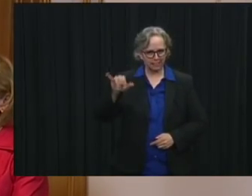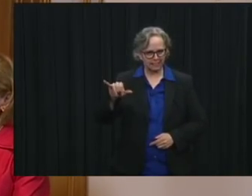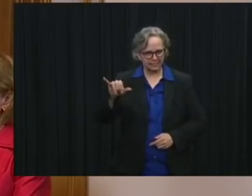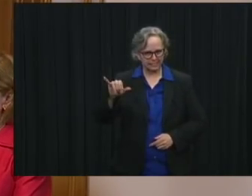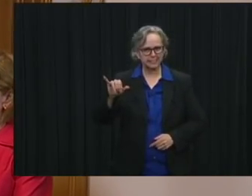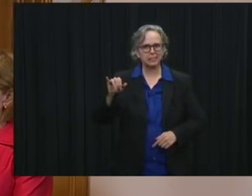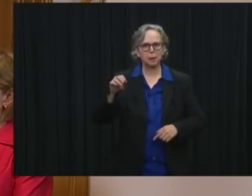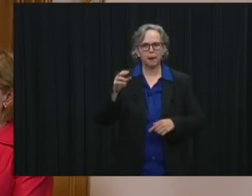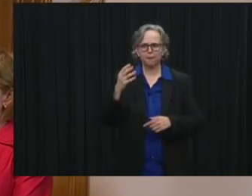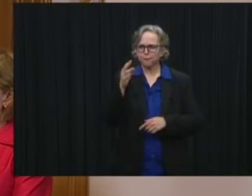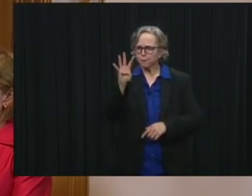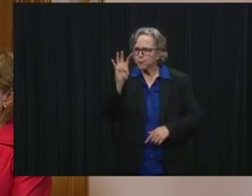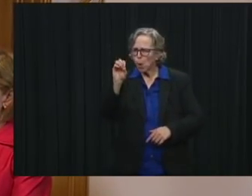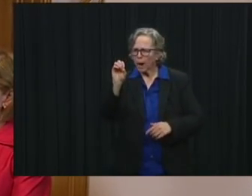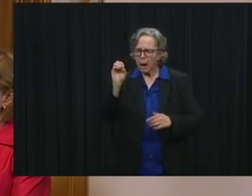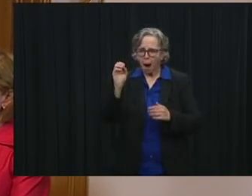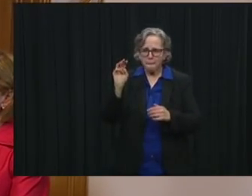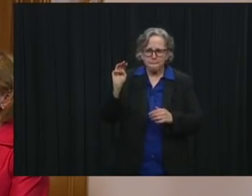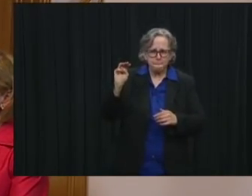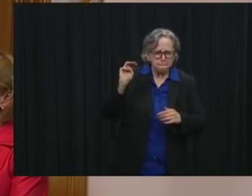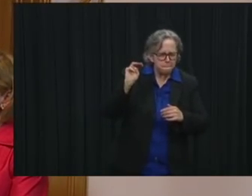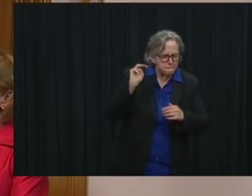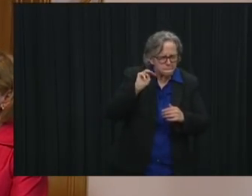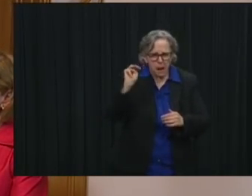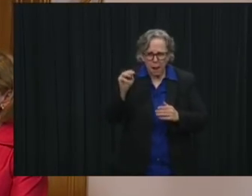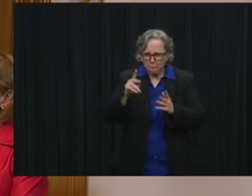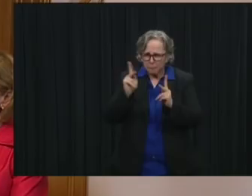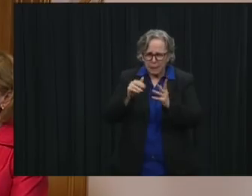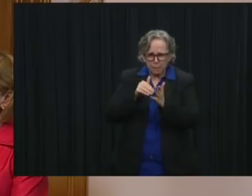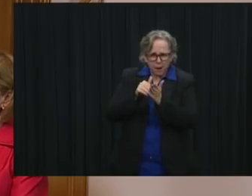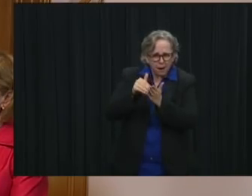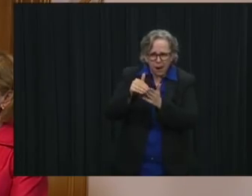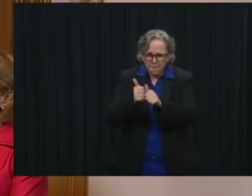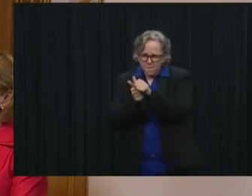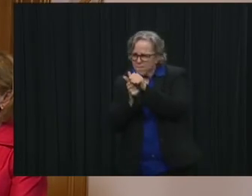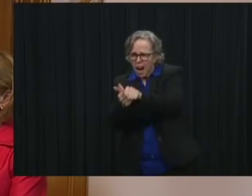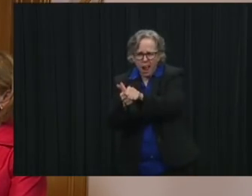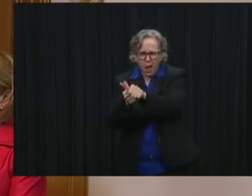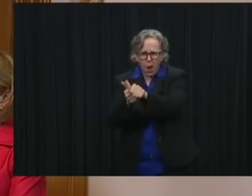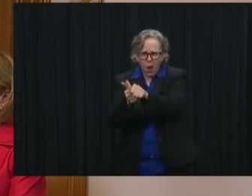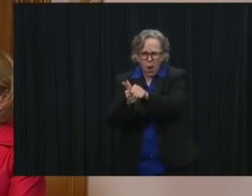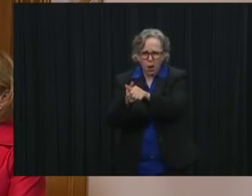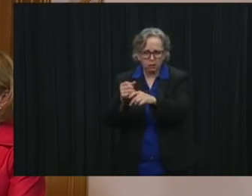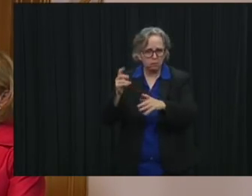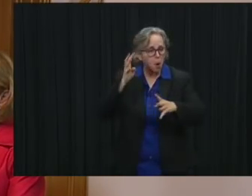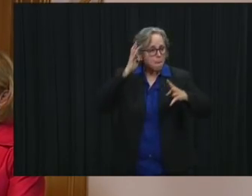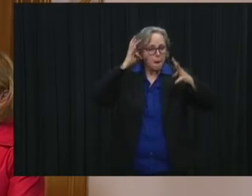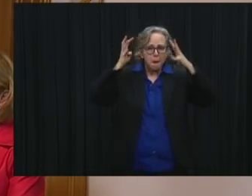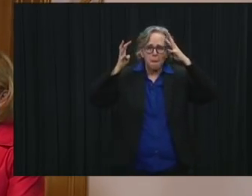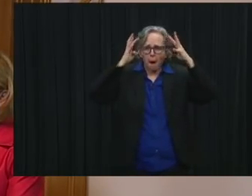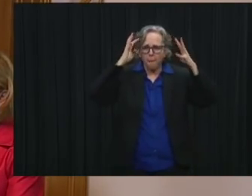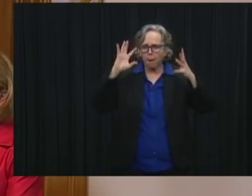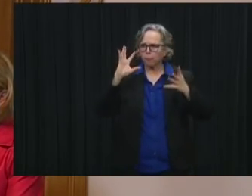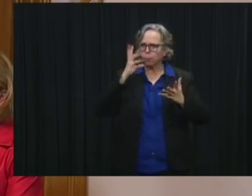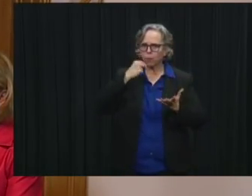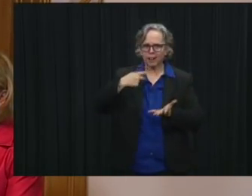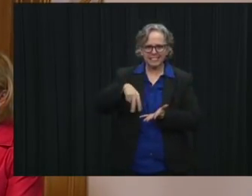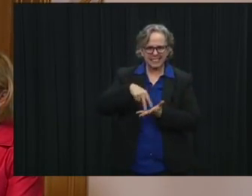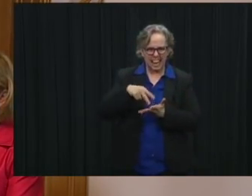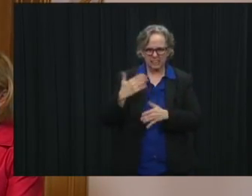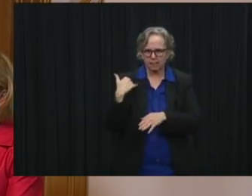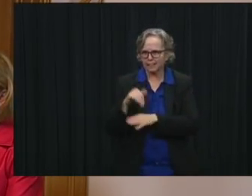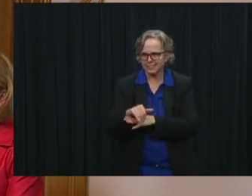anyone on TikTok. She created an original dance on TikTok last night, I'm told, at